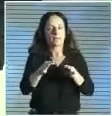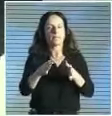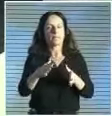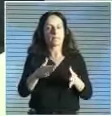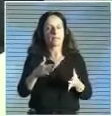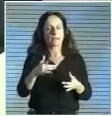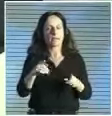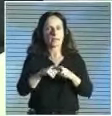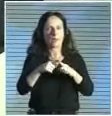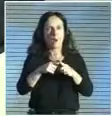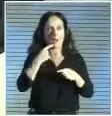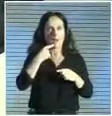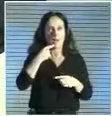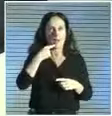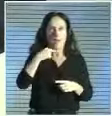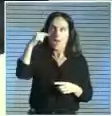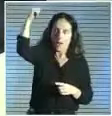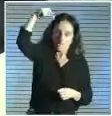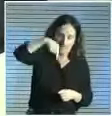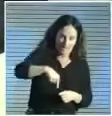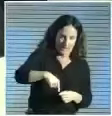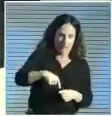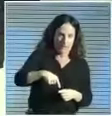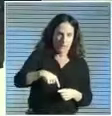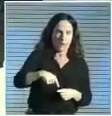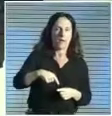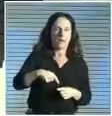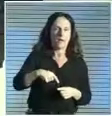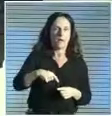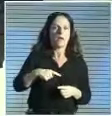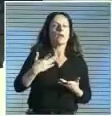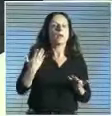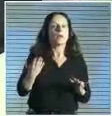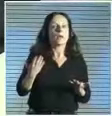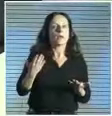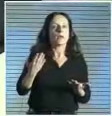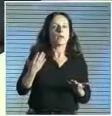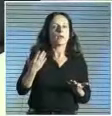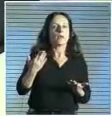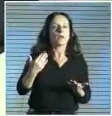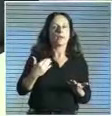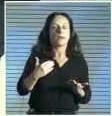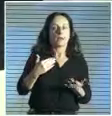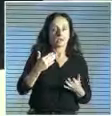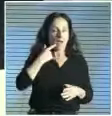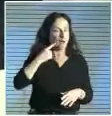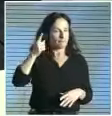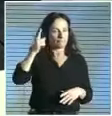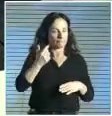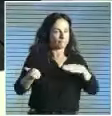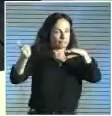understand the world affecting to our business, or the world affecting to our territory, and the responsibility that the government has.